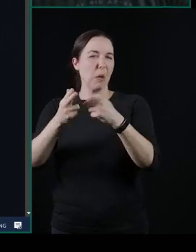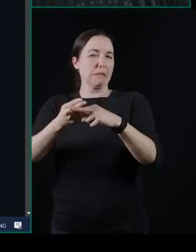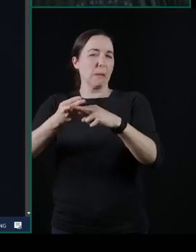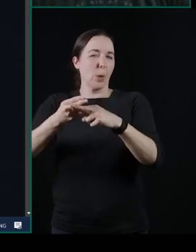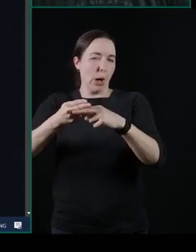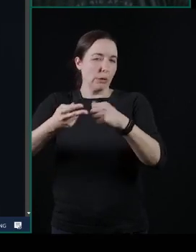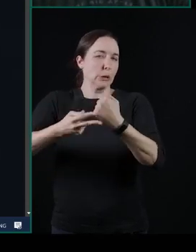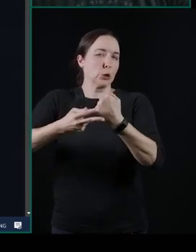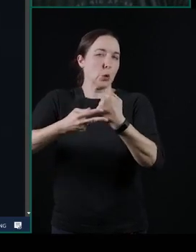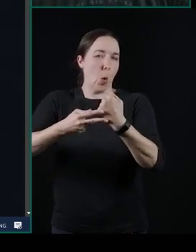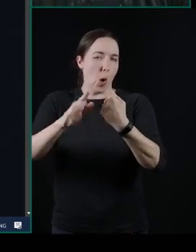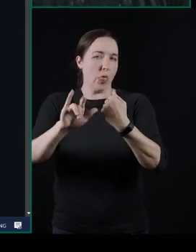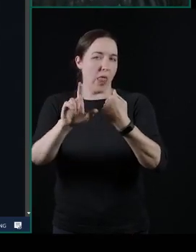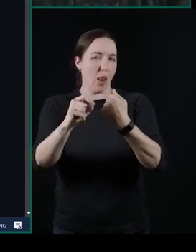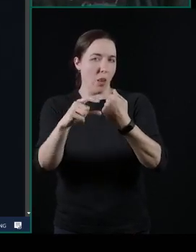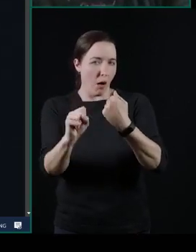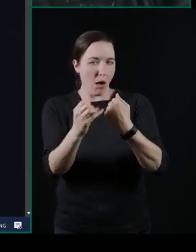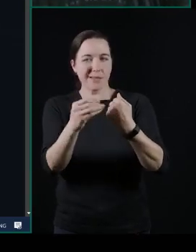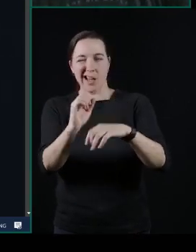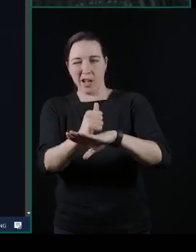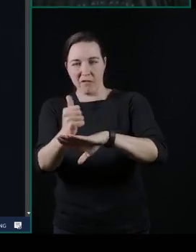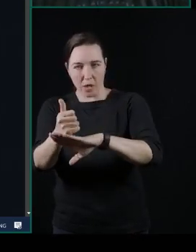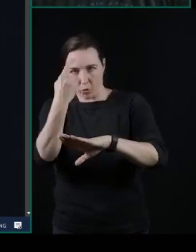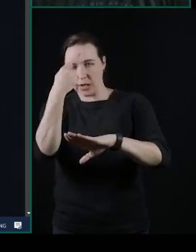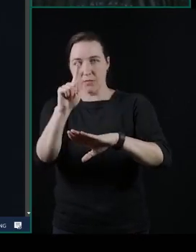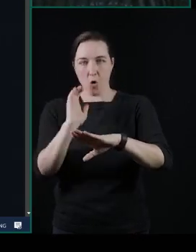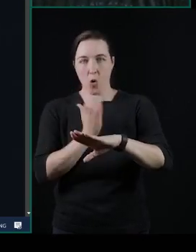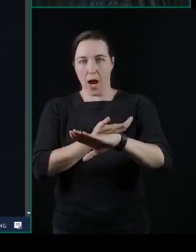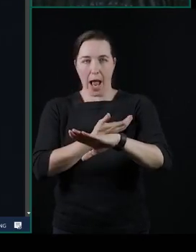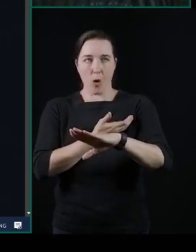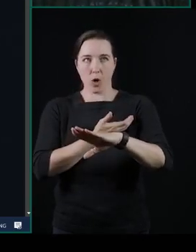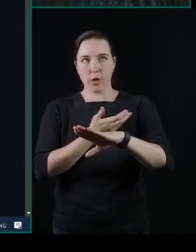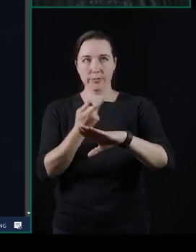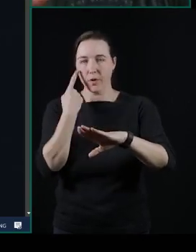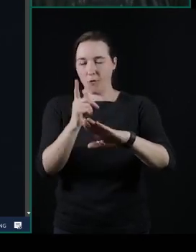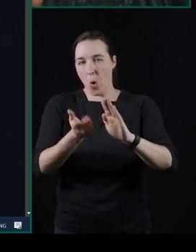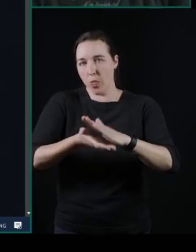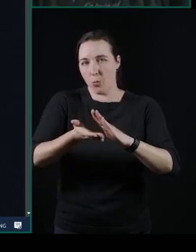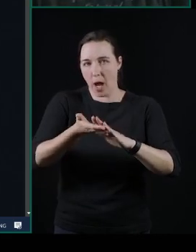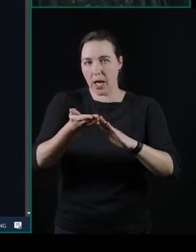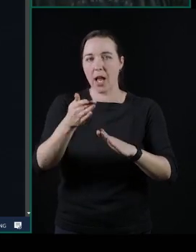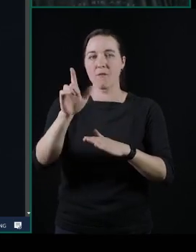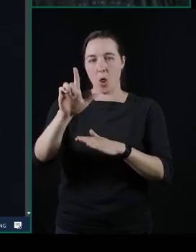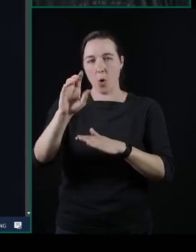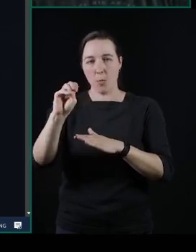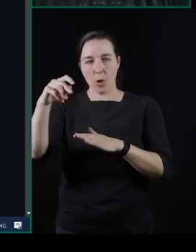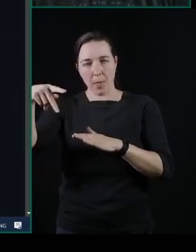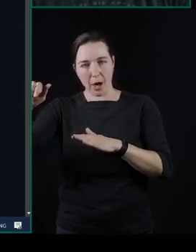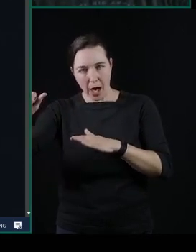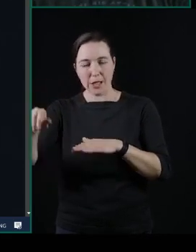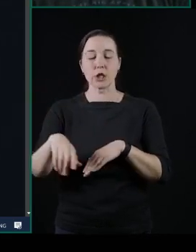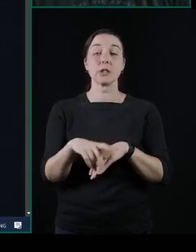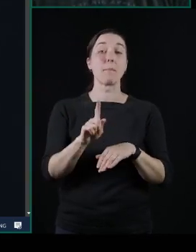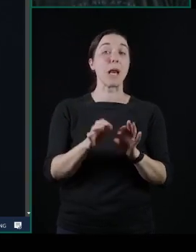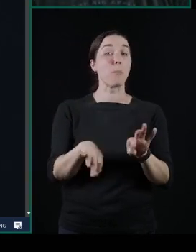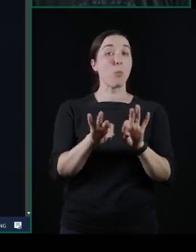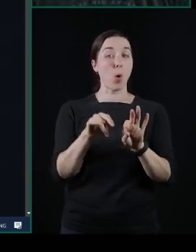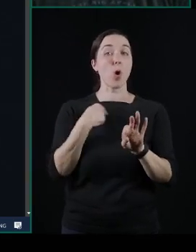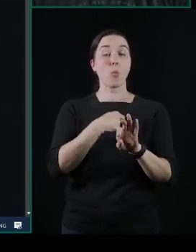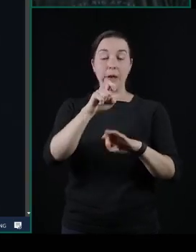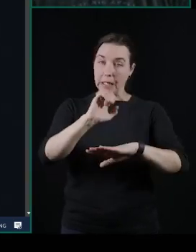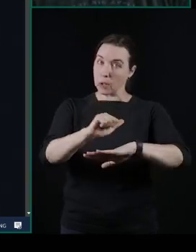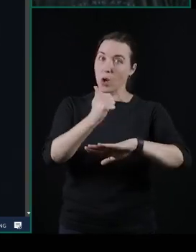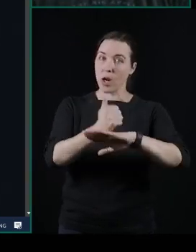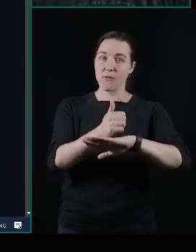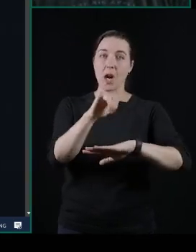store the logs and configuration for the running of local multiplayer agent. Important, we need